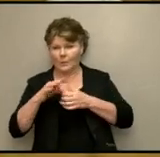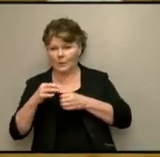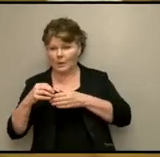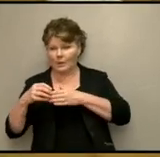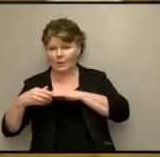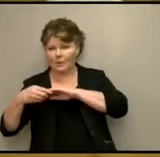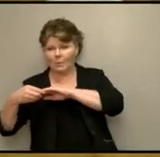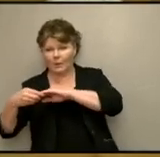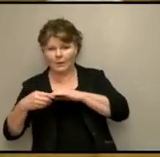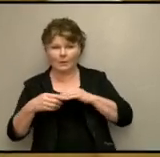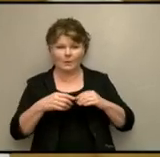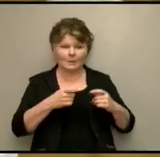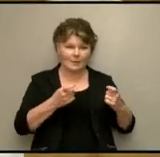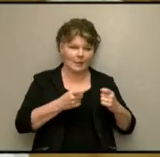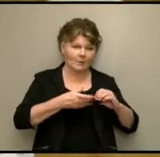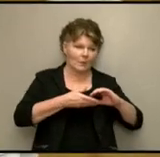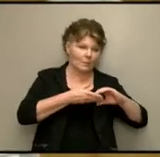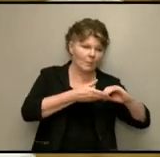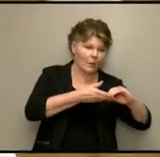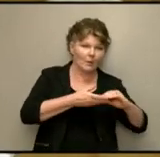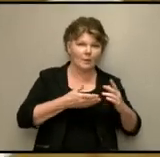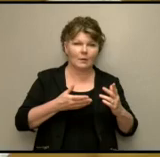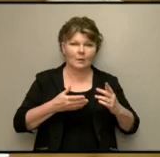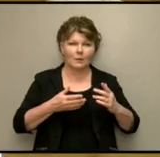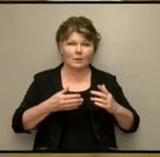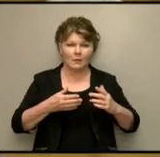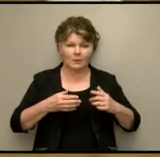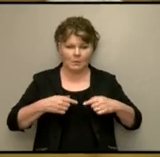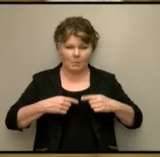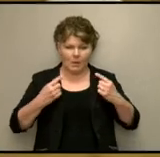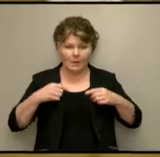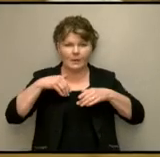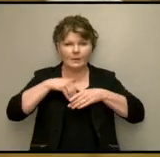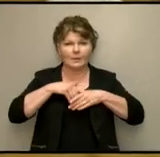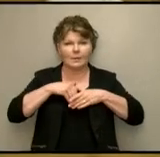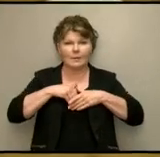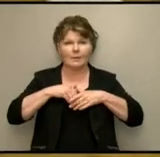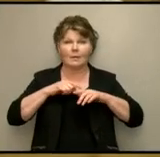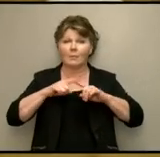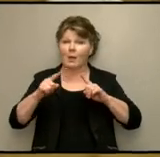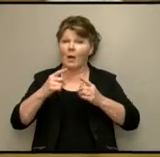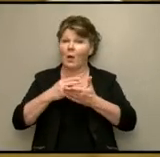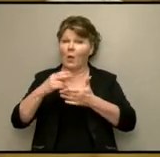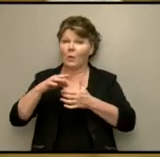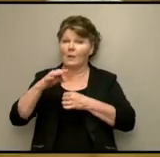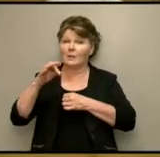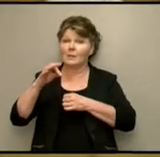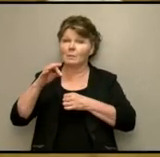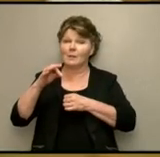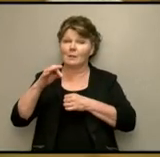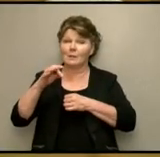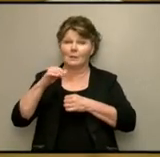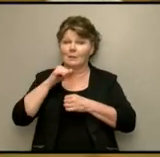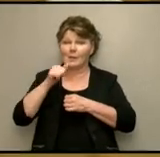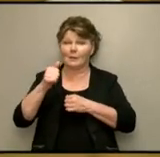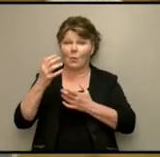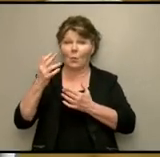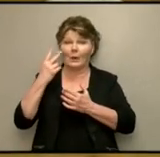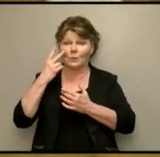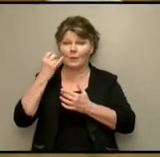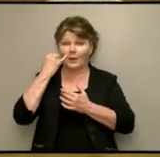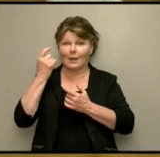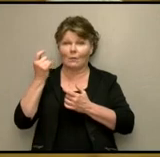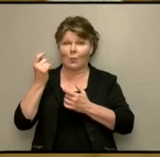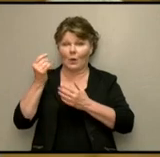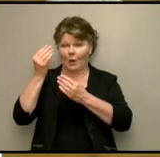and our sinful nature pulls us the other. Good thing for us, the Holy Spirit doesn't wait around to see whether we pass the obedience test and then